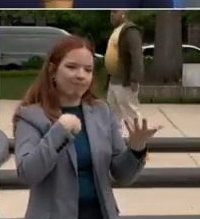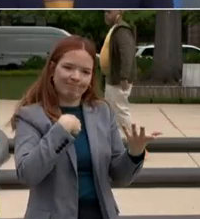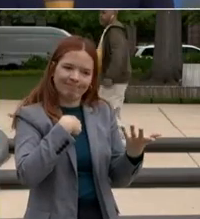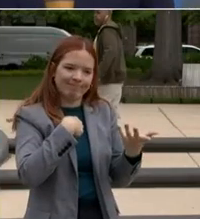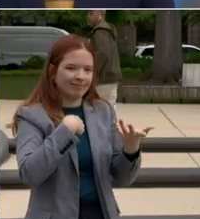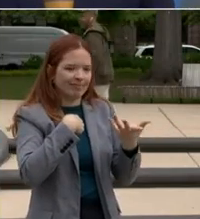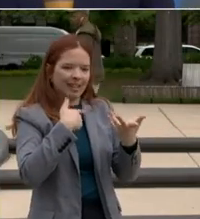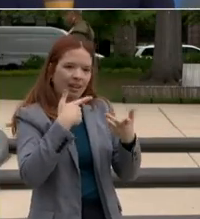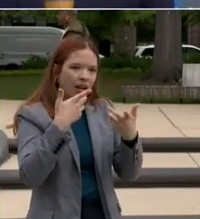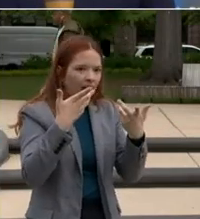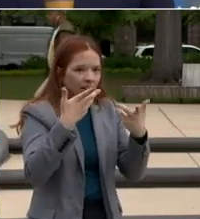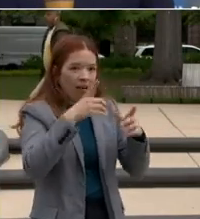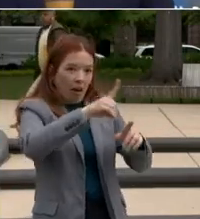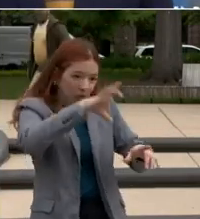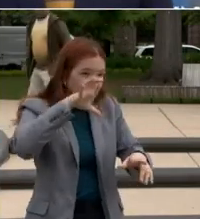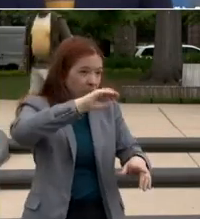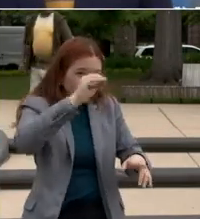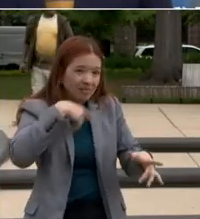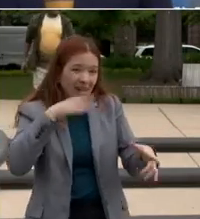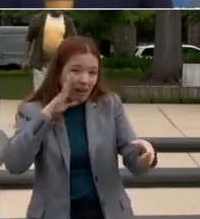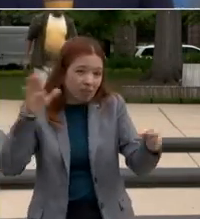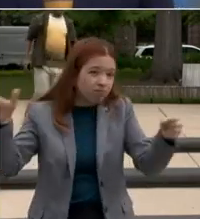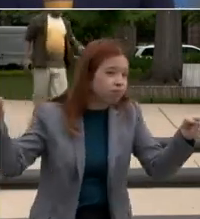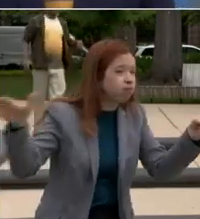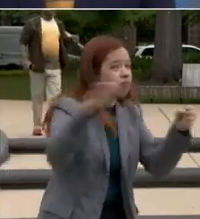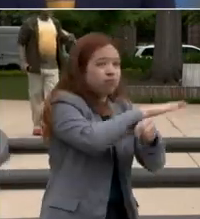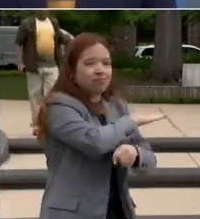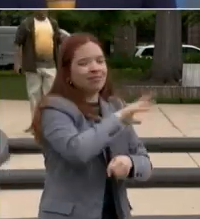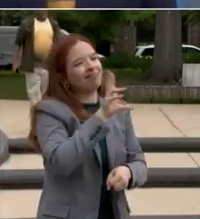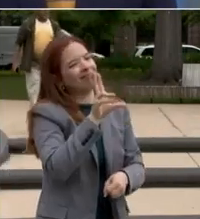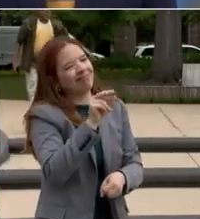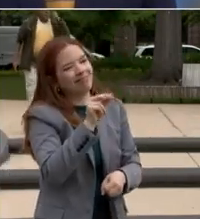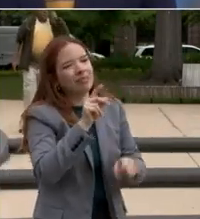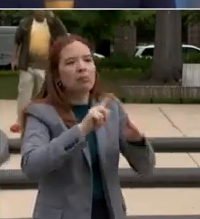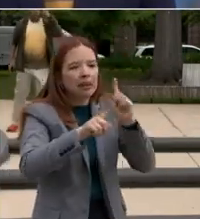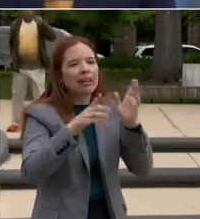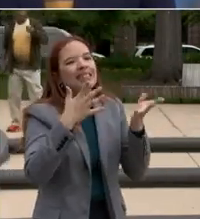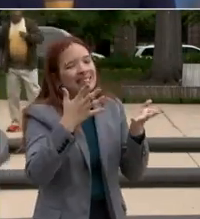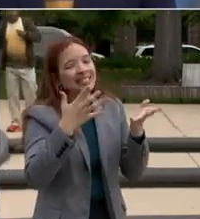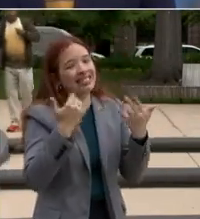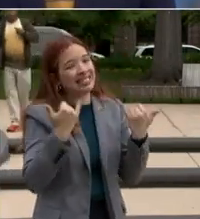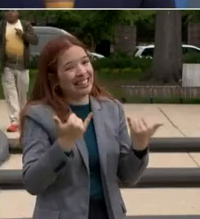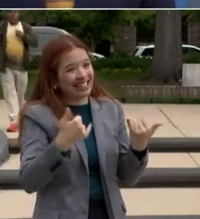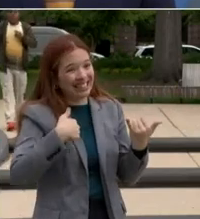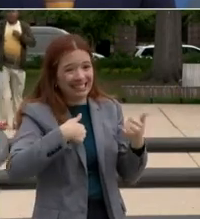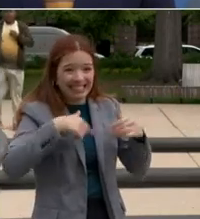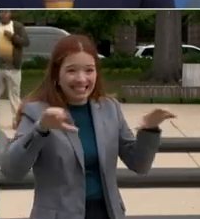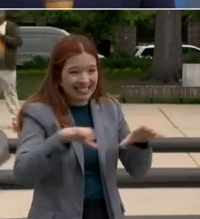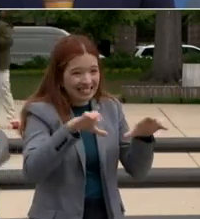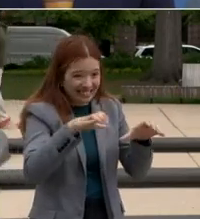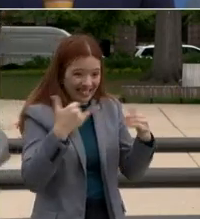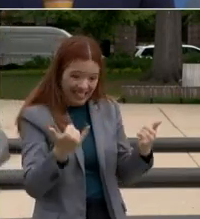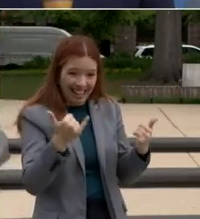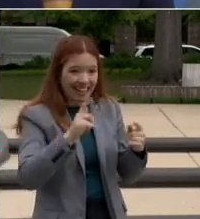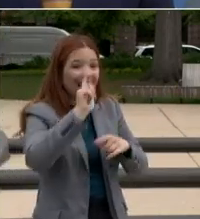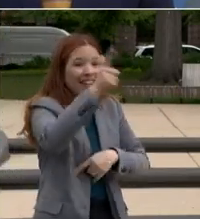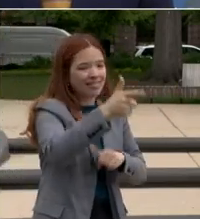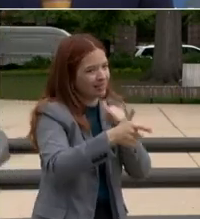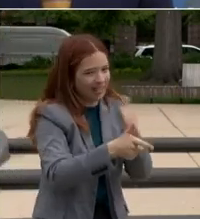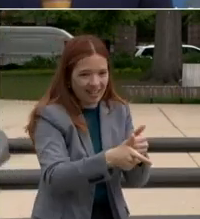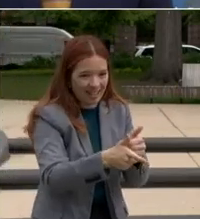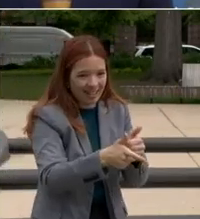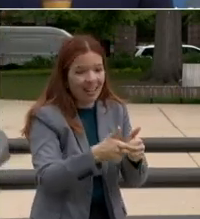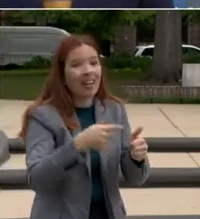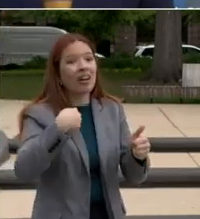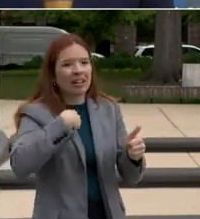from April earlier. This is another reason to go now and not later, because we think there's actually less